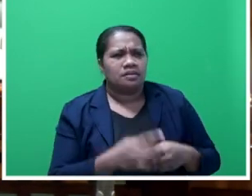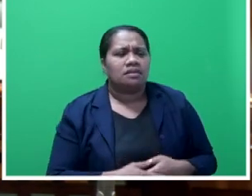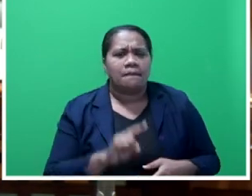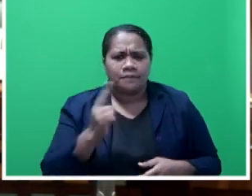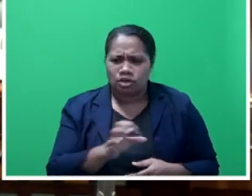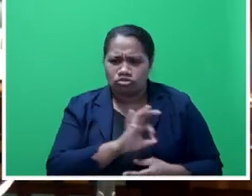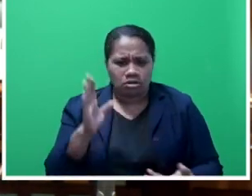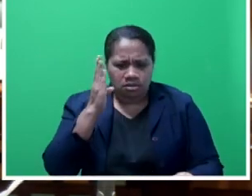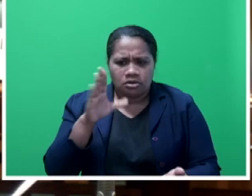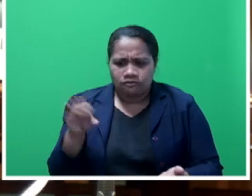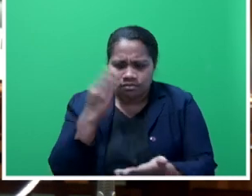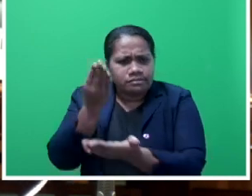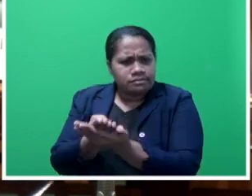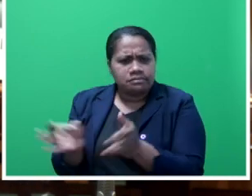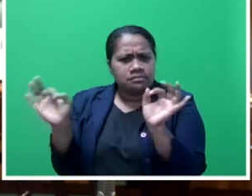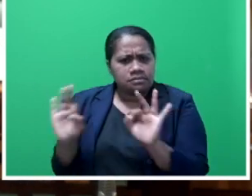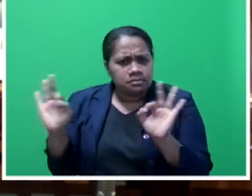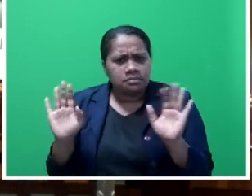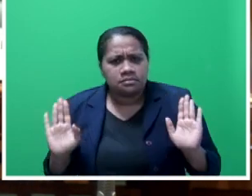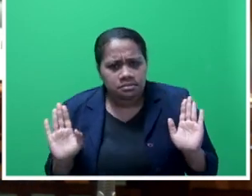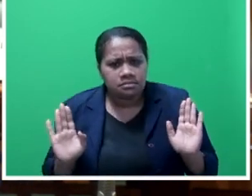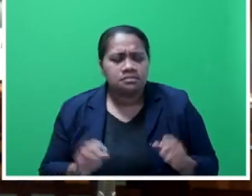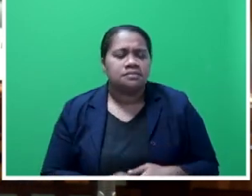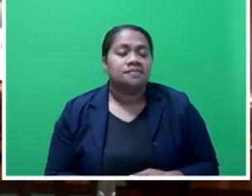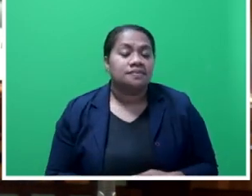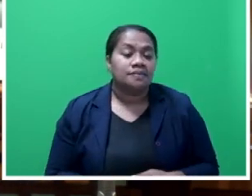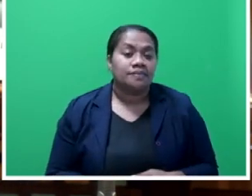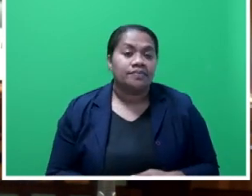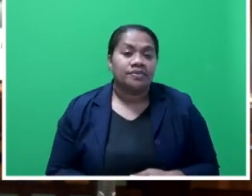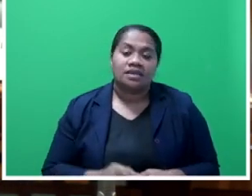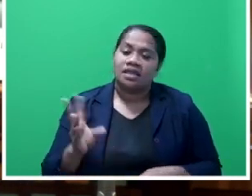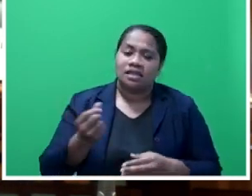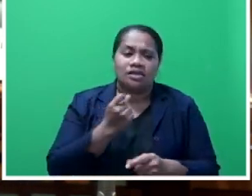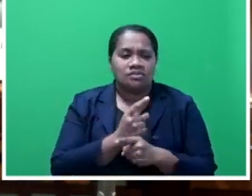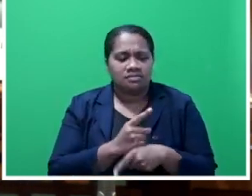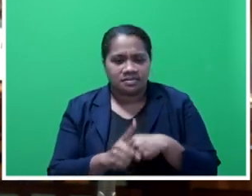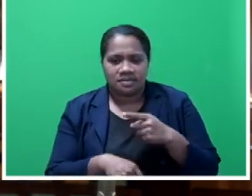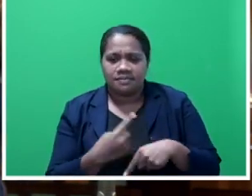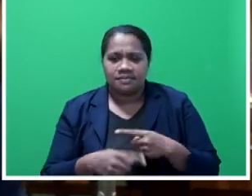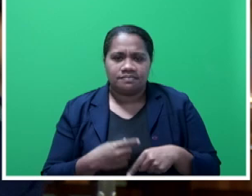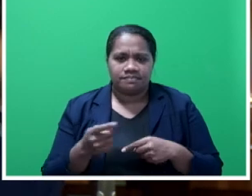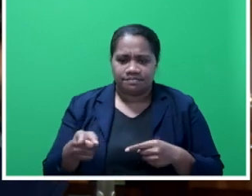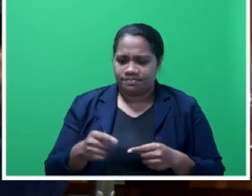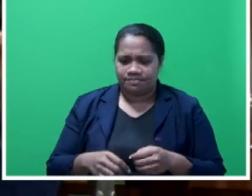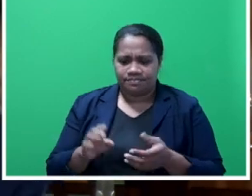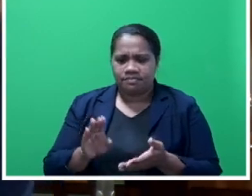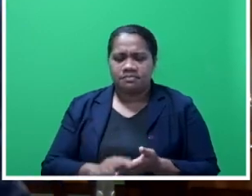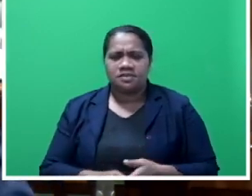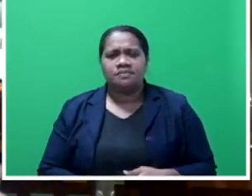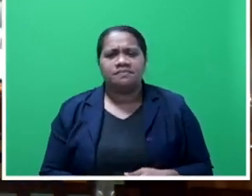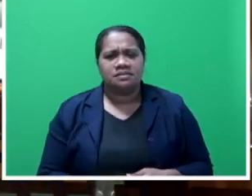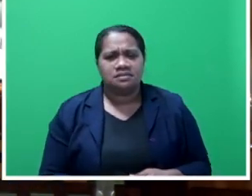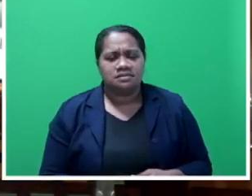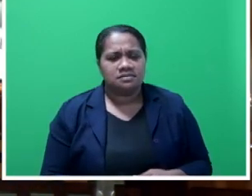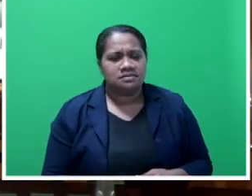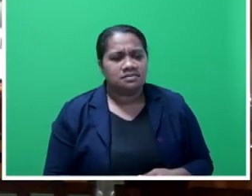facts. Not by facts. And, Mr. Speaker, sir, they talk about bipartisanship. I just want to give a few examples, Mr. Speaker,